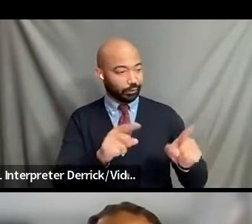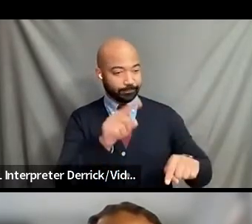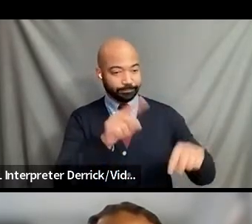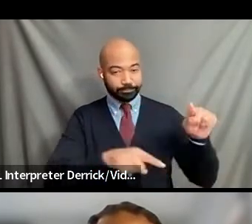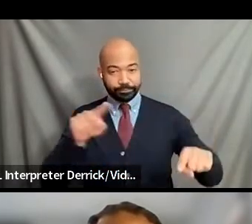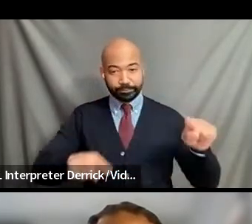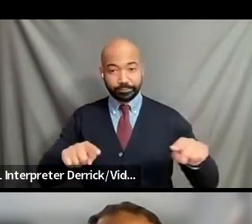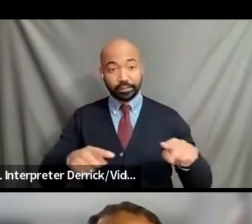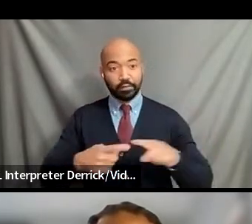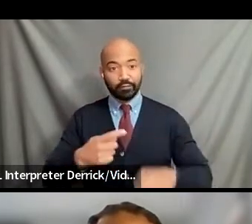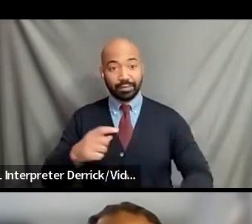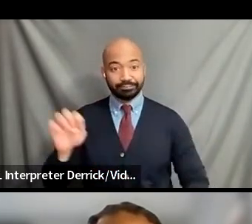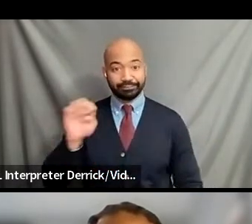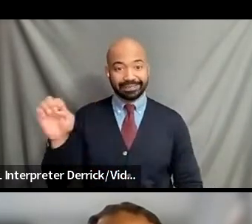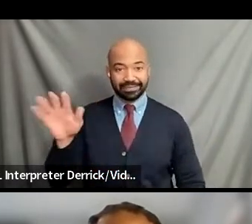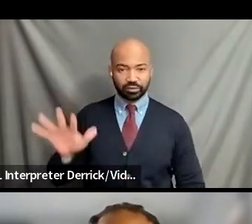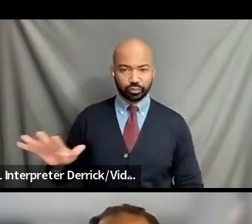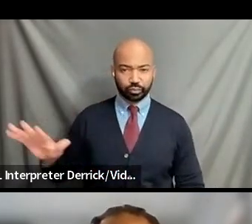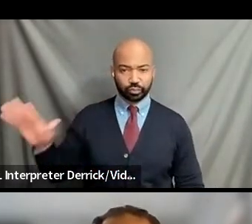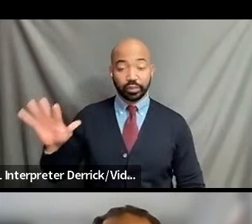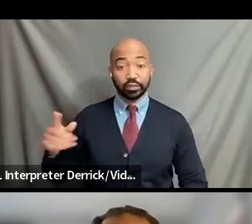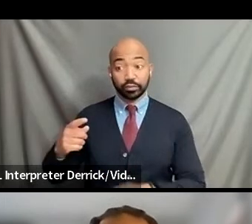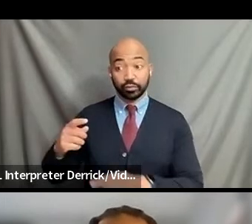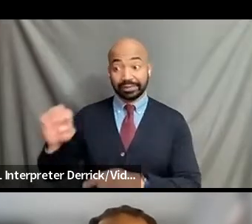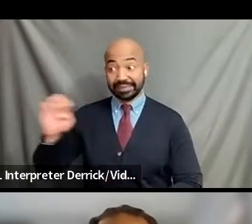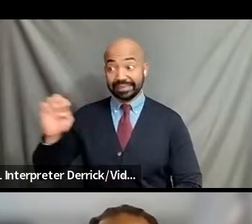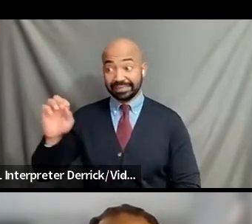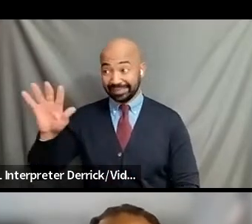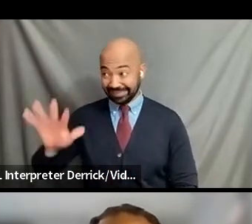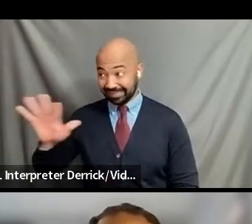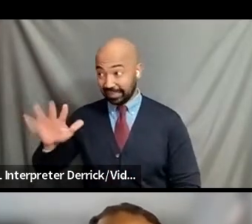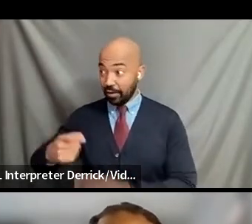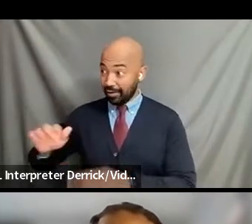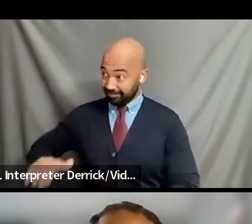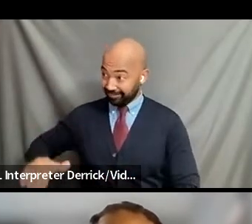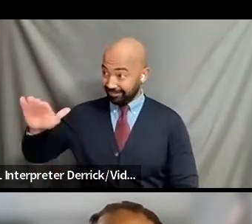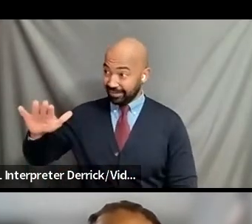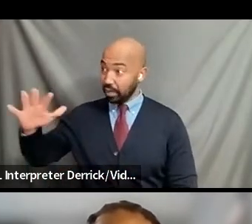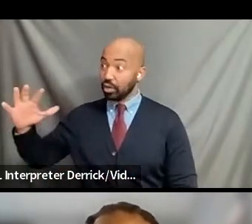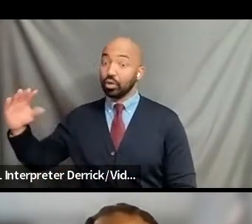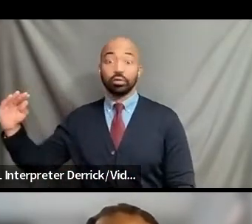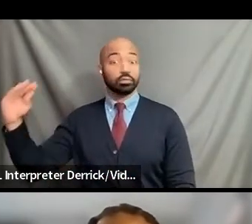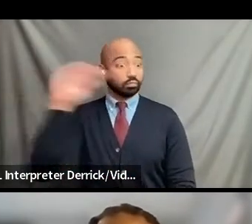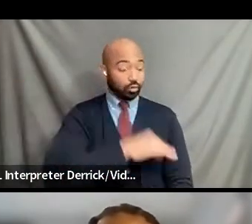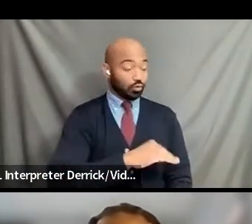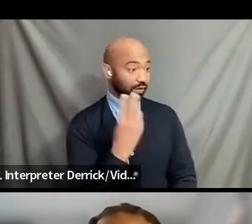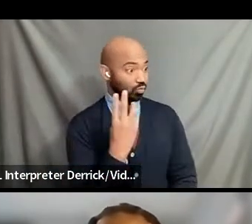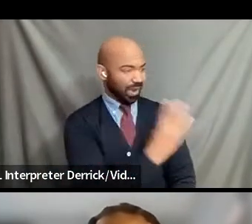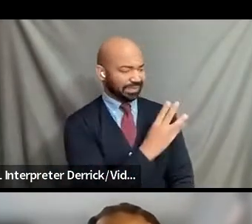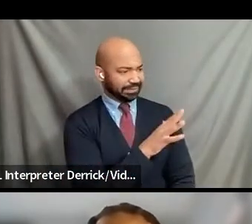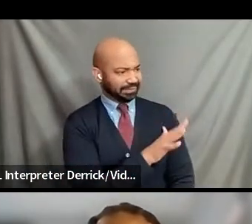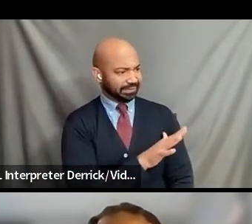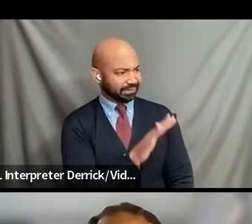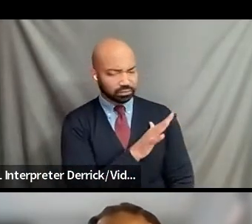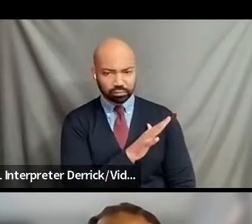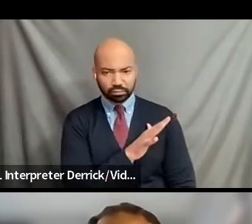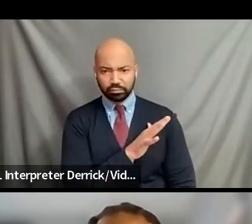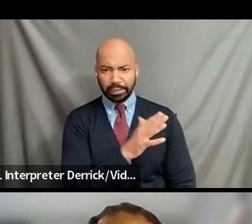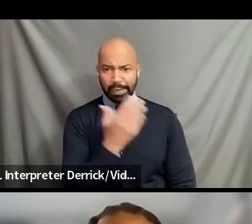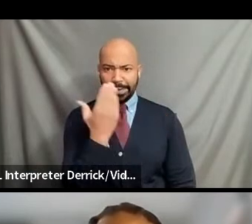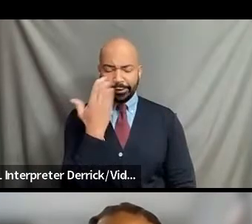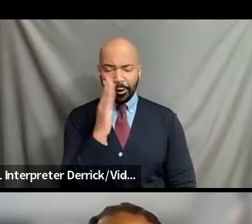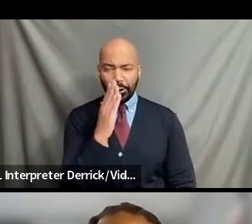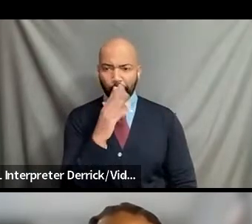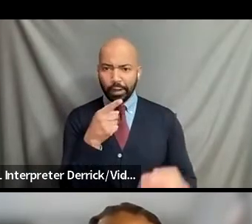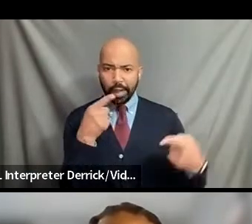I'm from the East Coast, and so coming from the East Coast to the West, I wasn't aware there was going to be a little bit of some challenge,